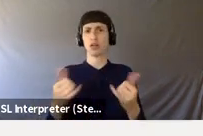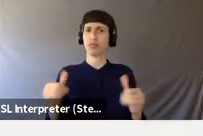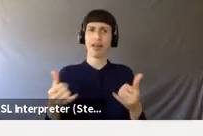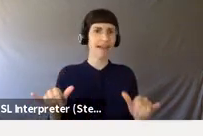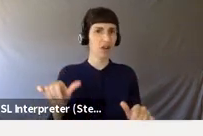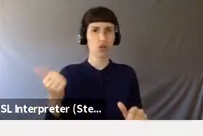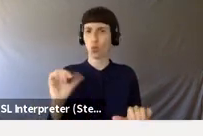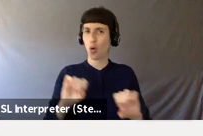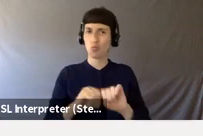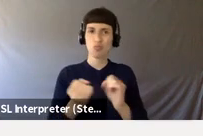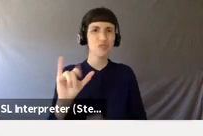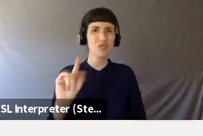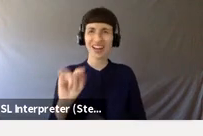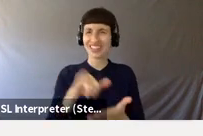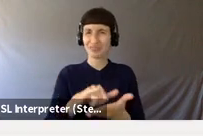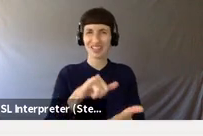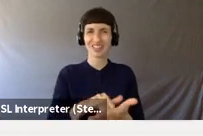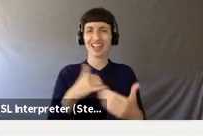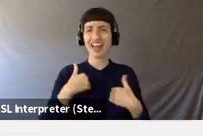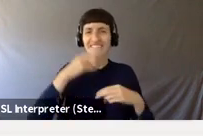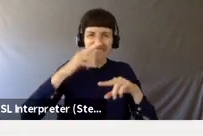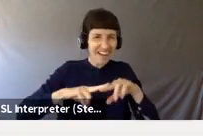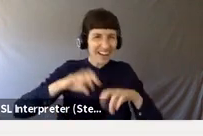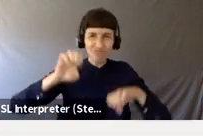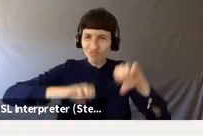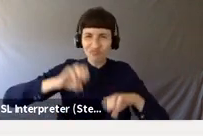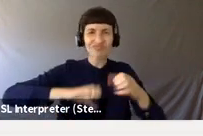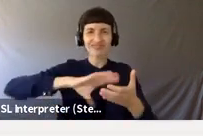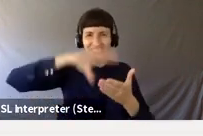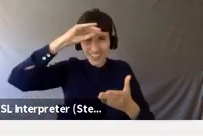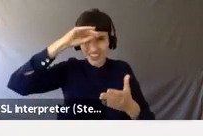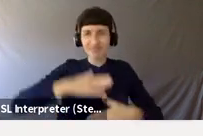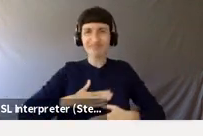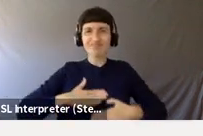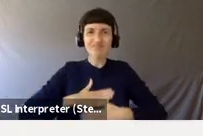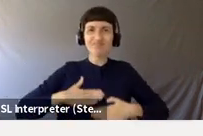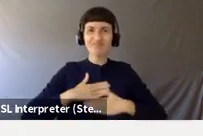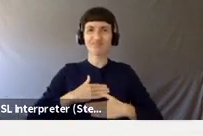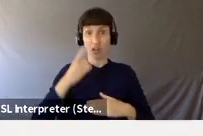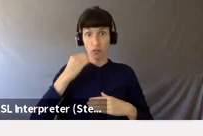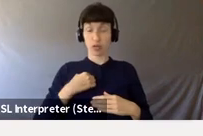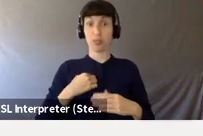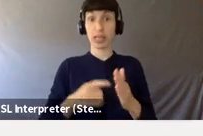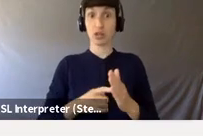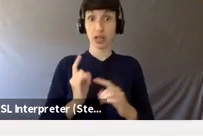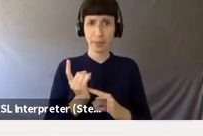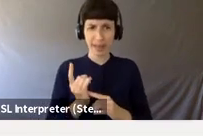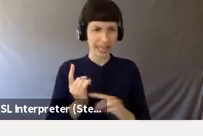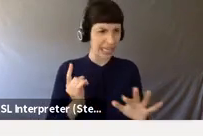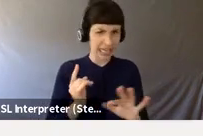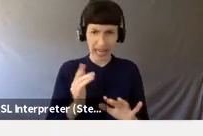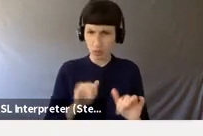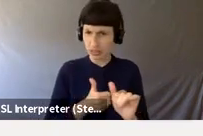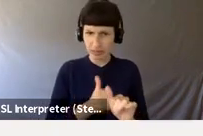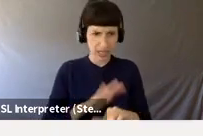it. Have some fun and see what you can learn. I know for me, it took a minute as I was getting updated on Teams. I was like, where did that thing go?